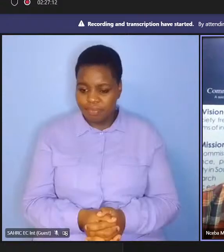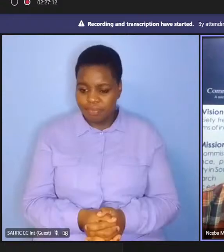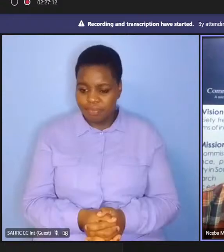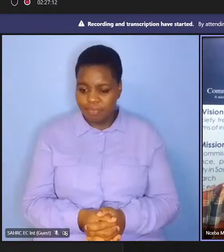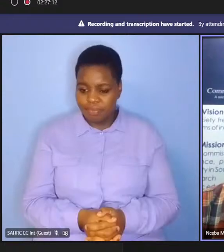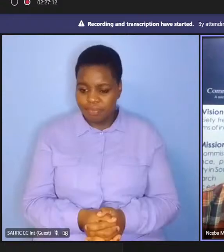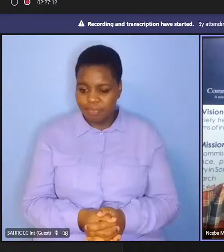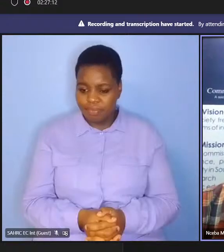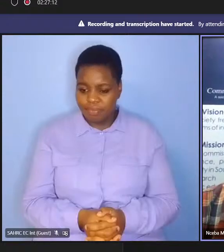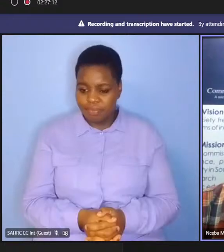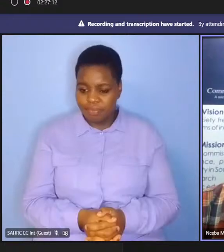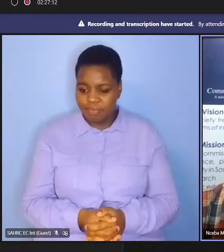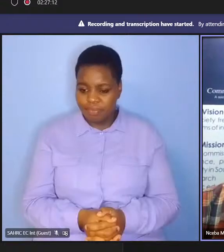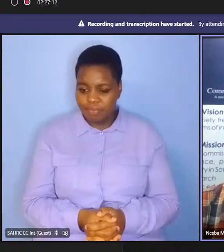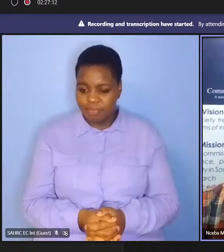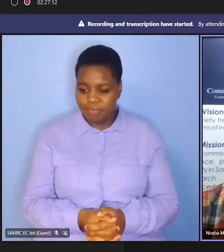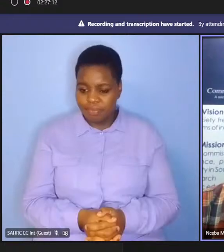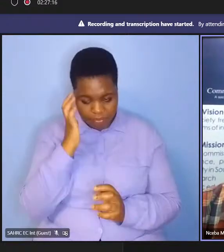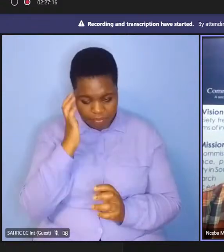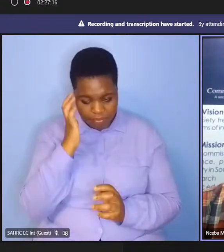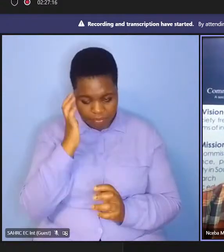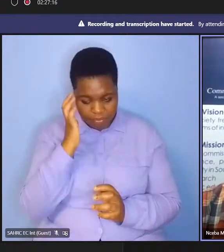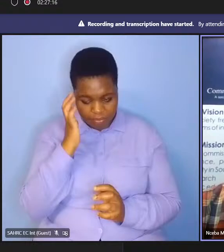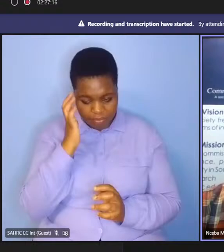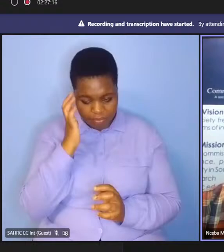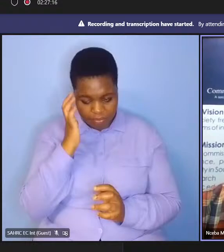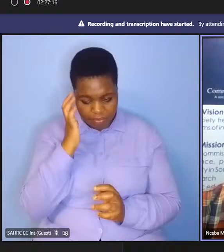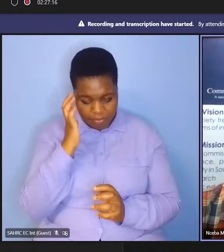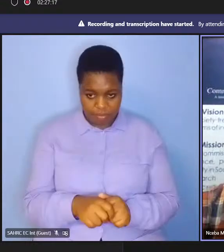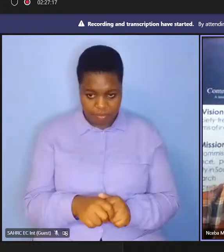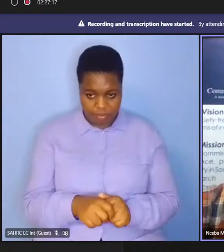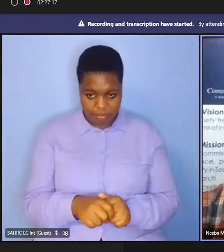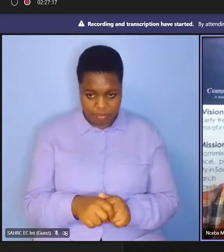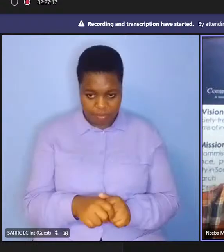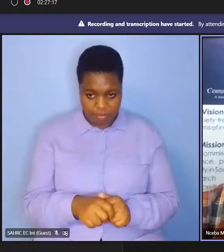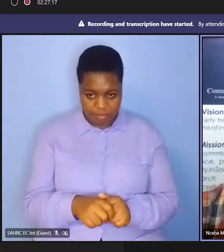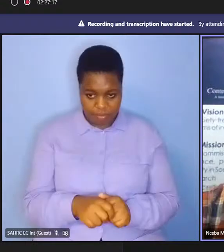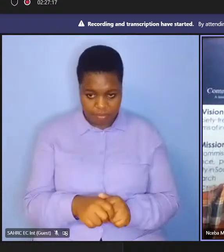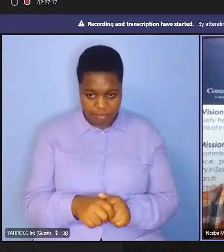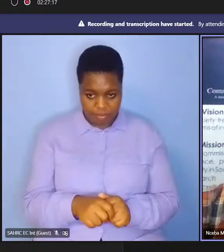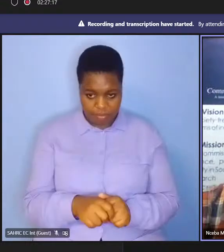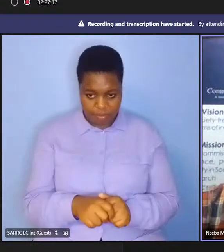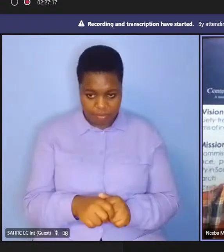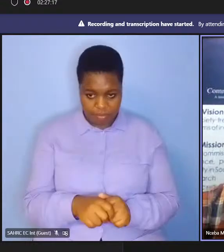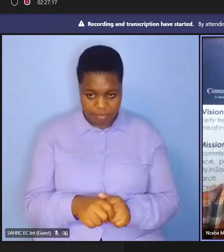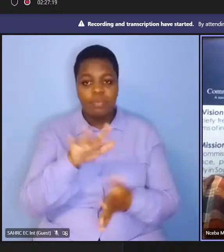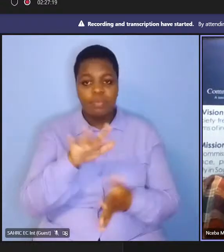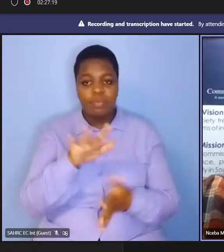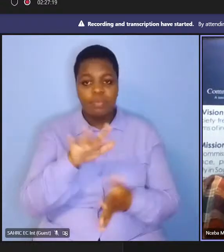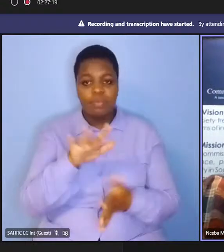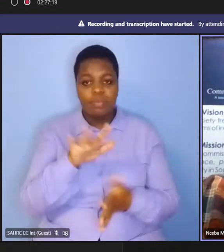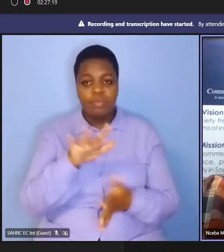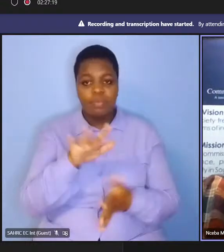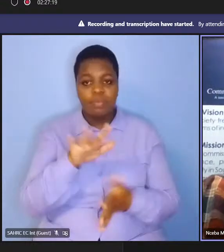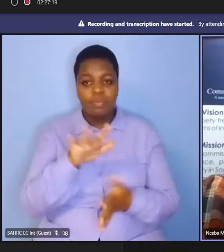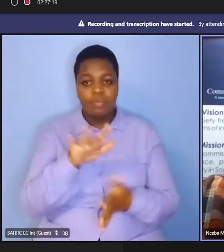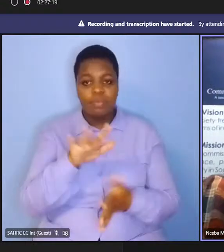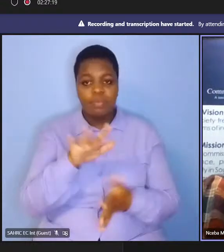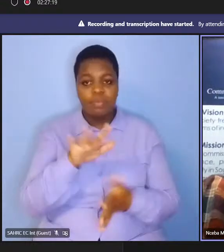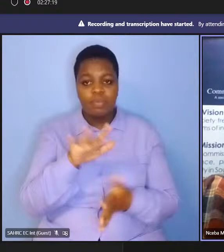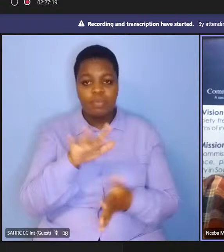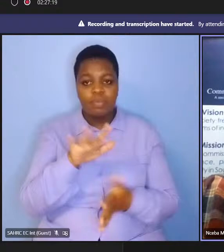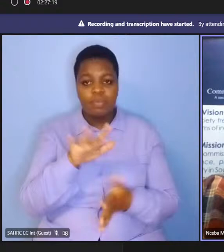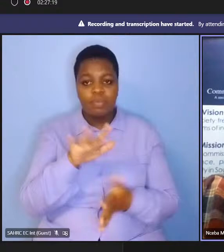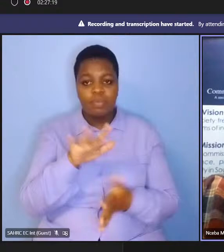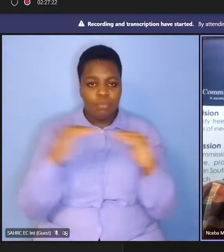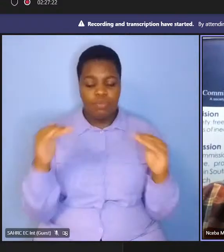to refer much on the position paper of the Commission for Gender Equality, as it still